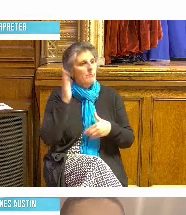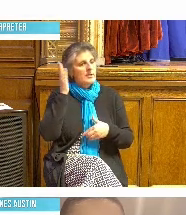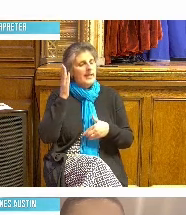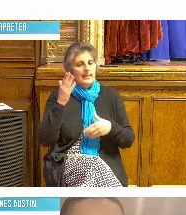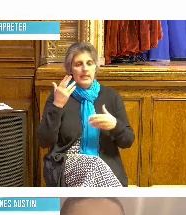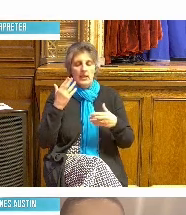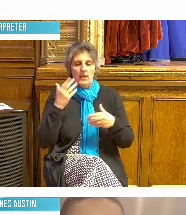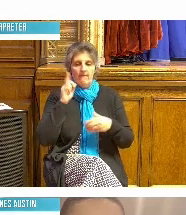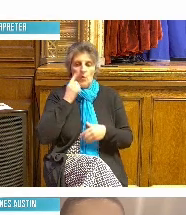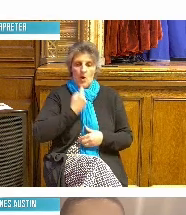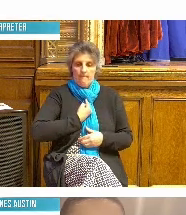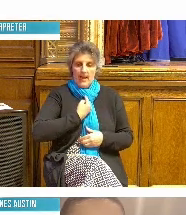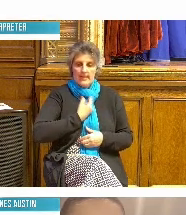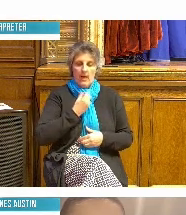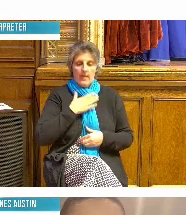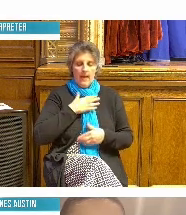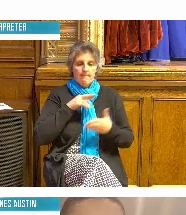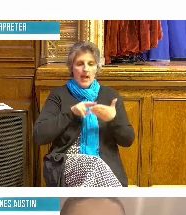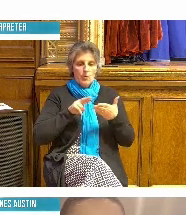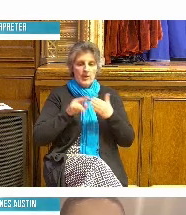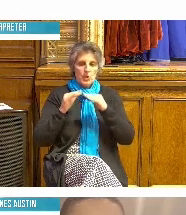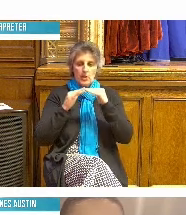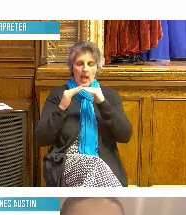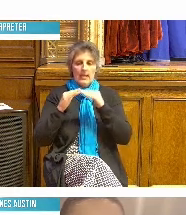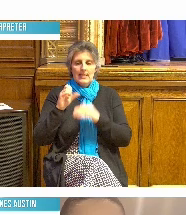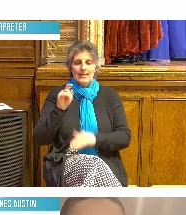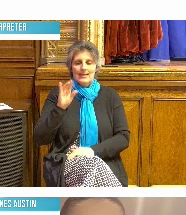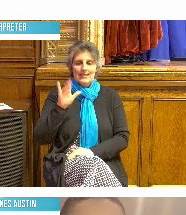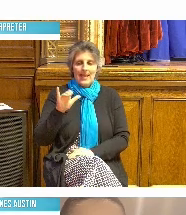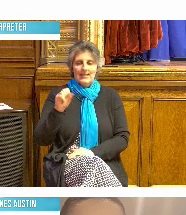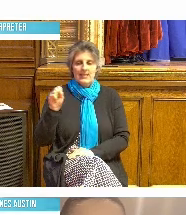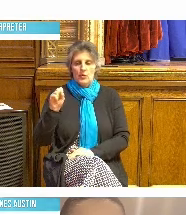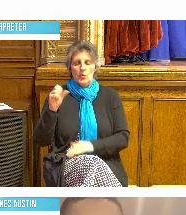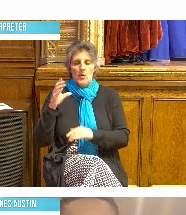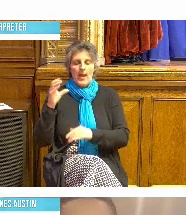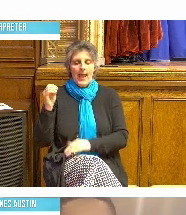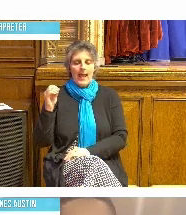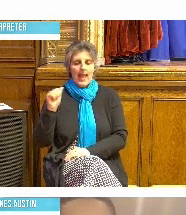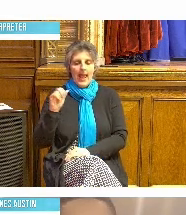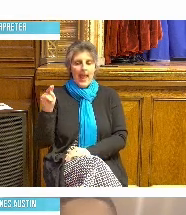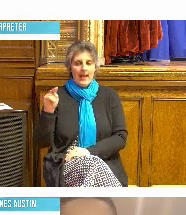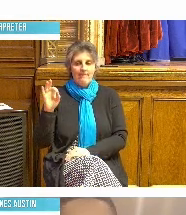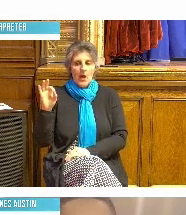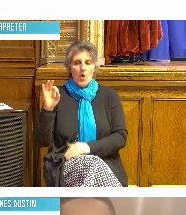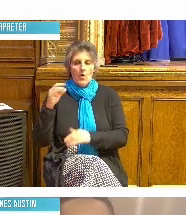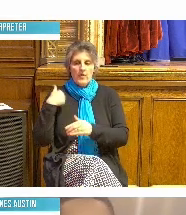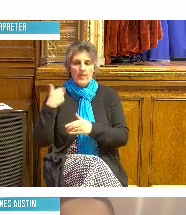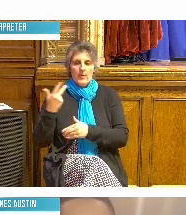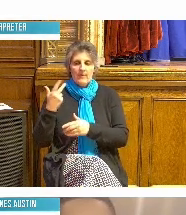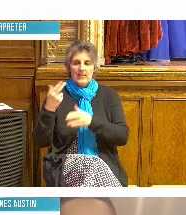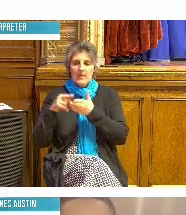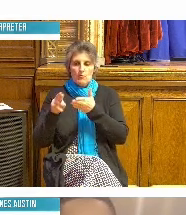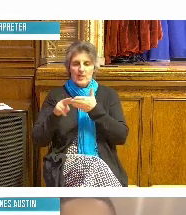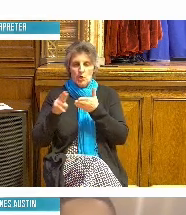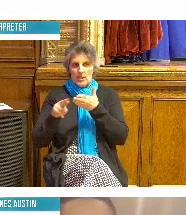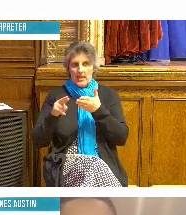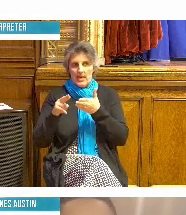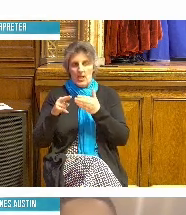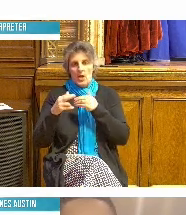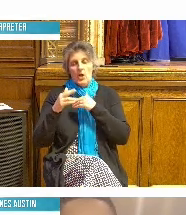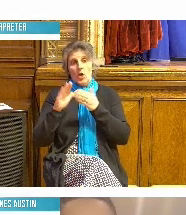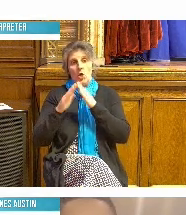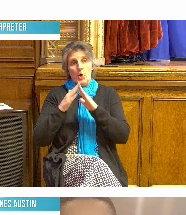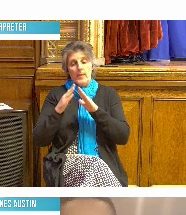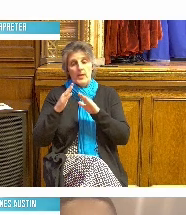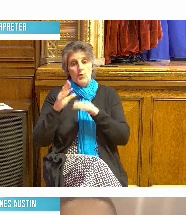of myself and my research colleagues, Stacy Sewell and Ann Pfau. The three of us have been researching the history of urban renewal and